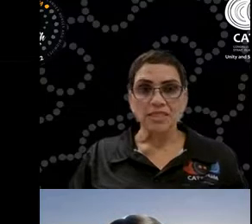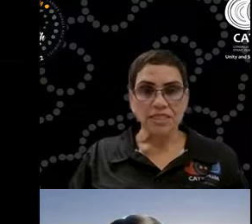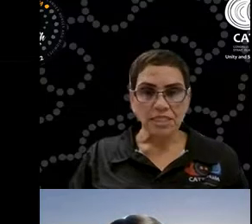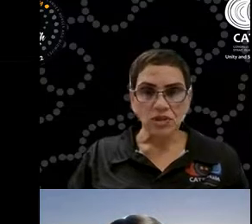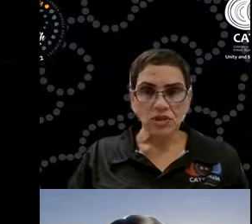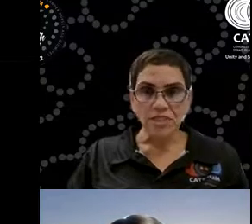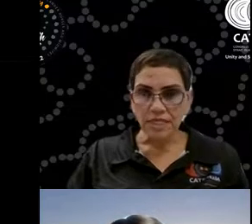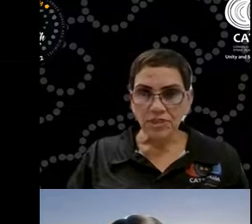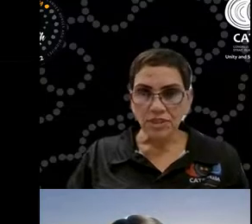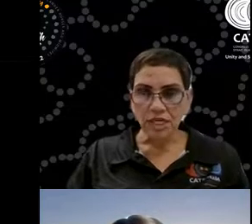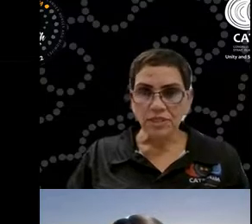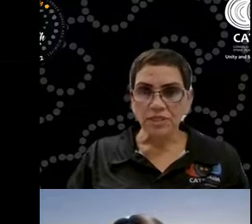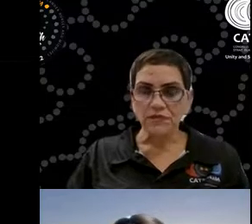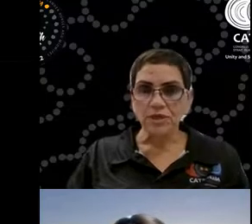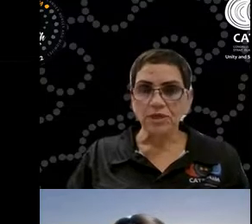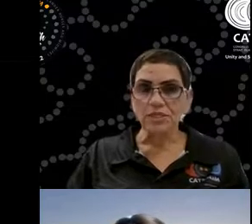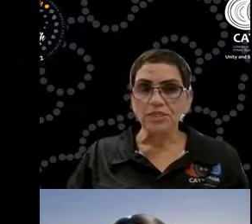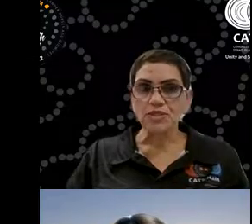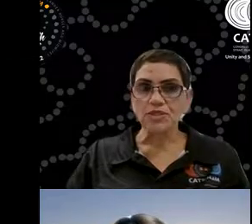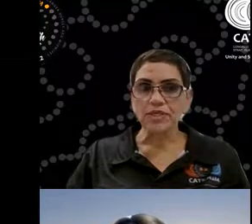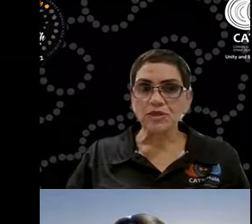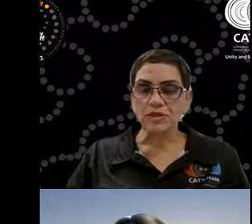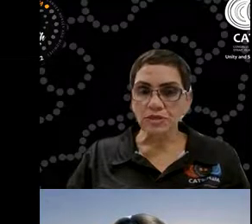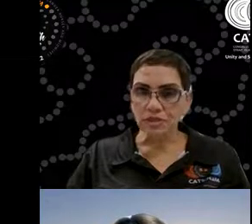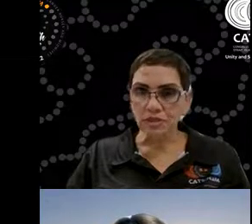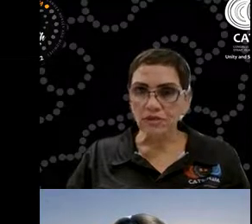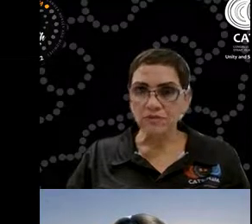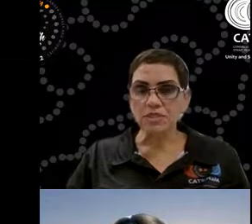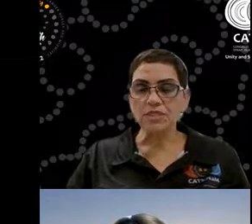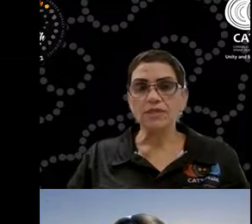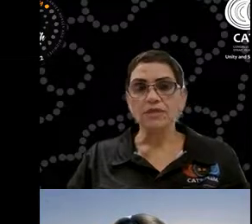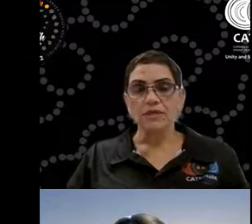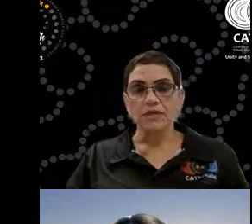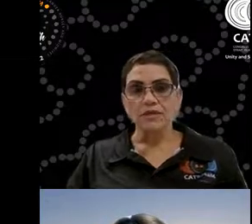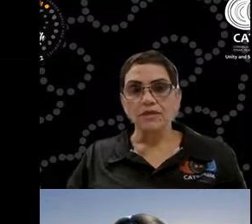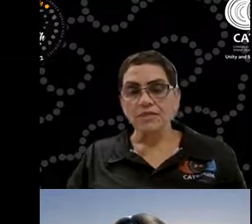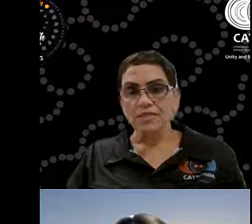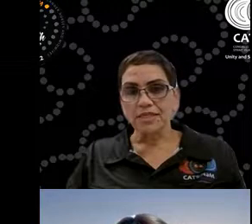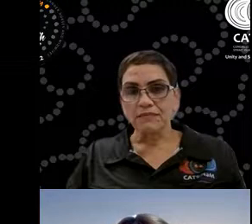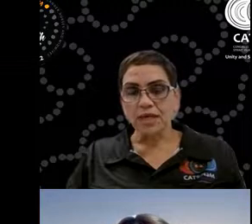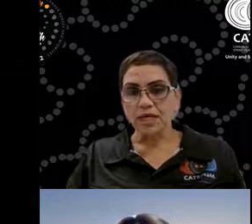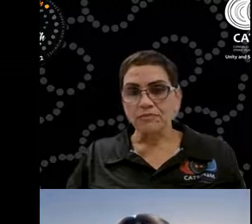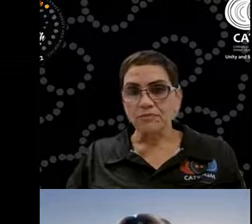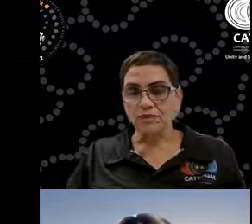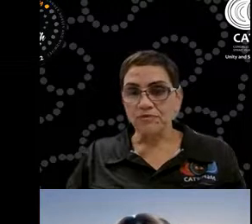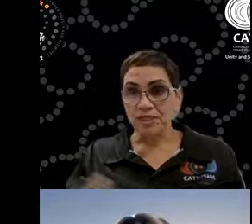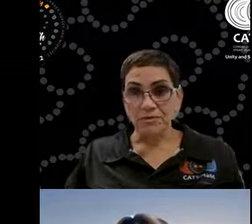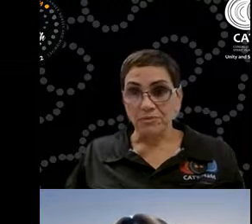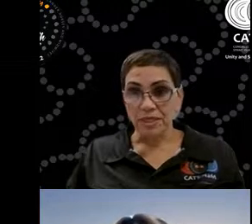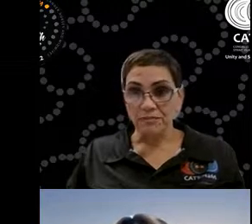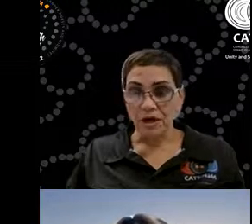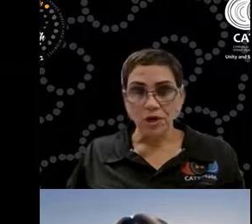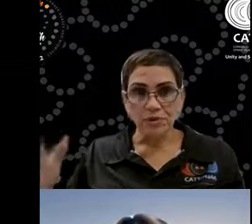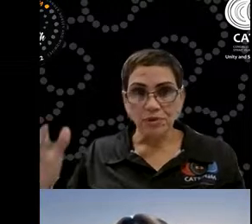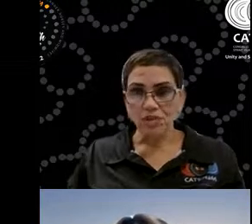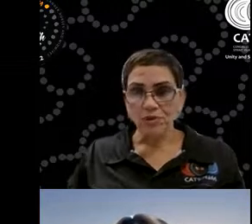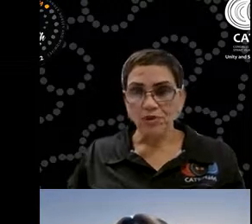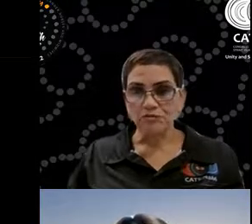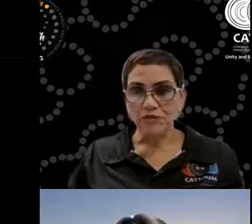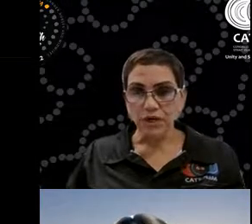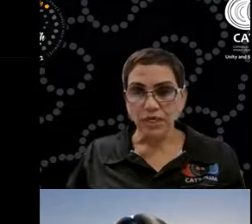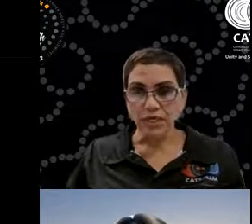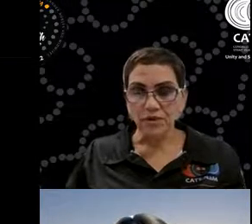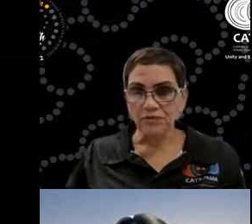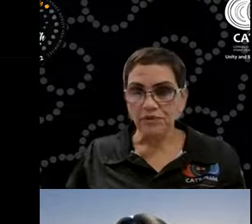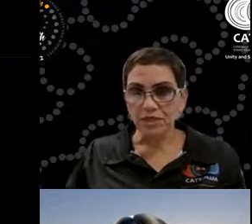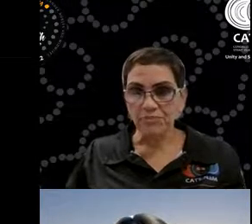So we selected nursing educators from both industry and across the university. You can see we're being open, we're